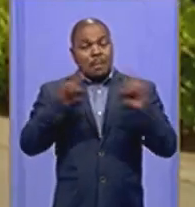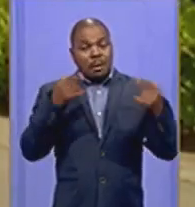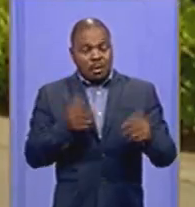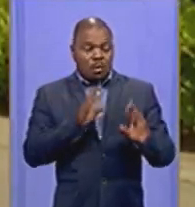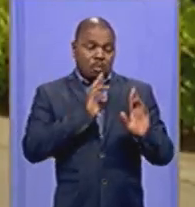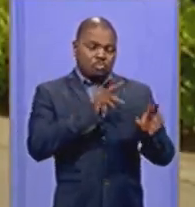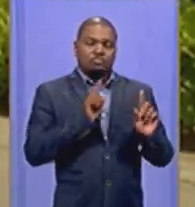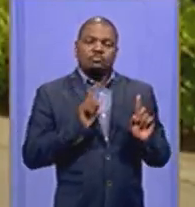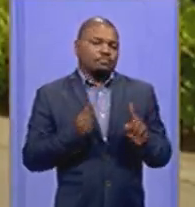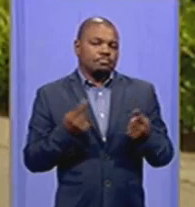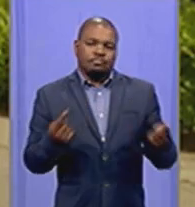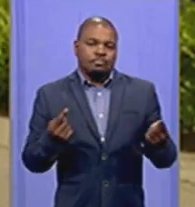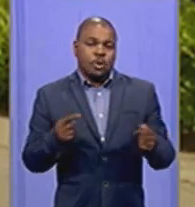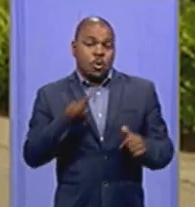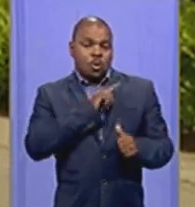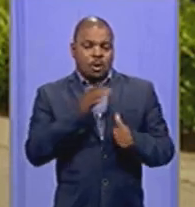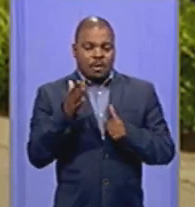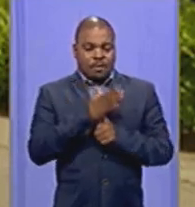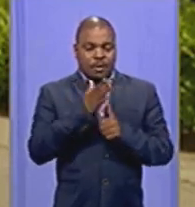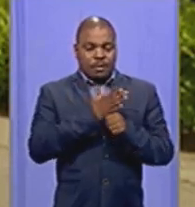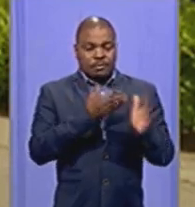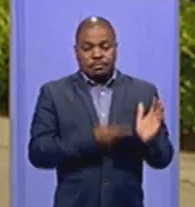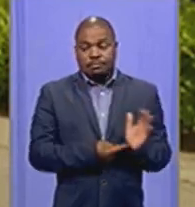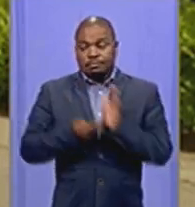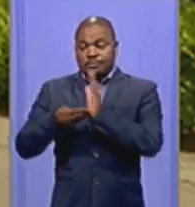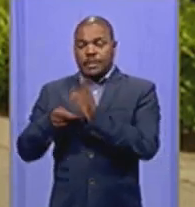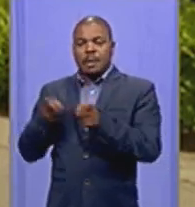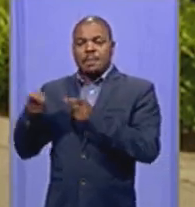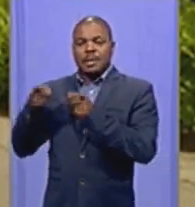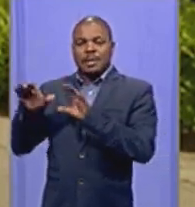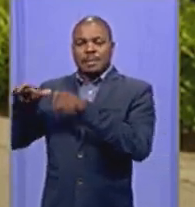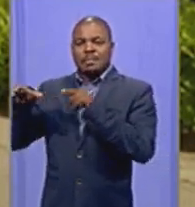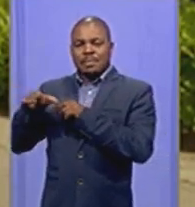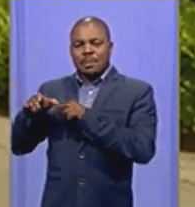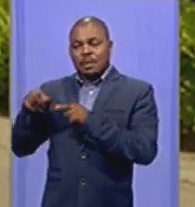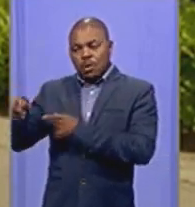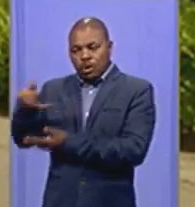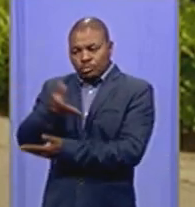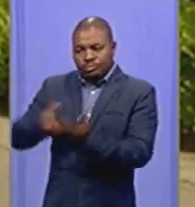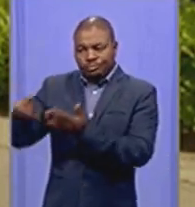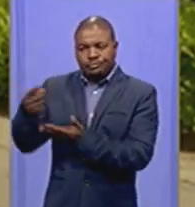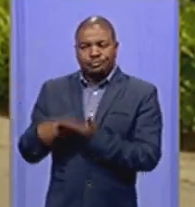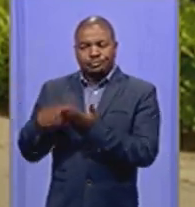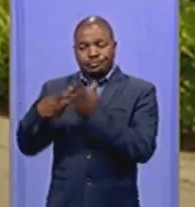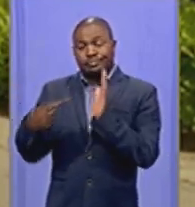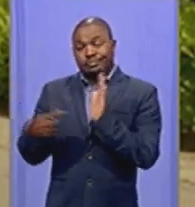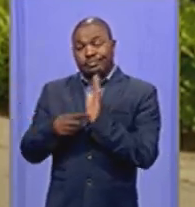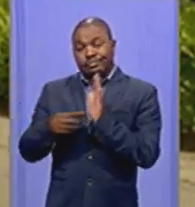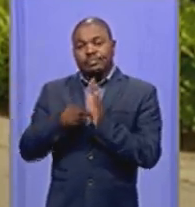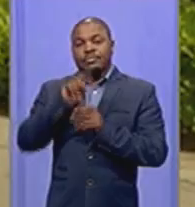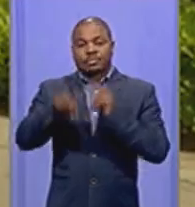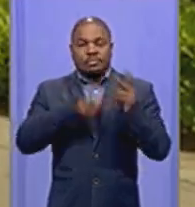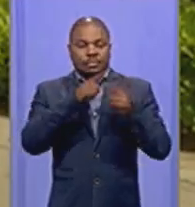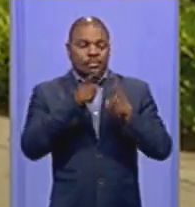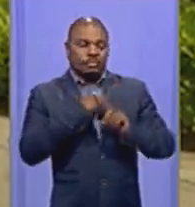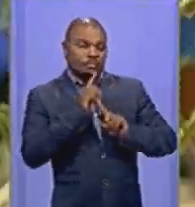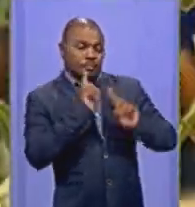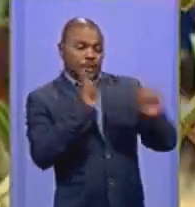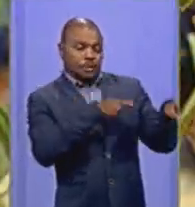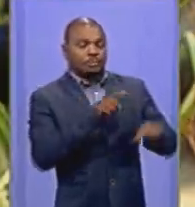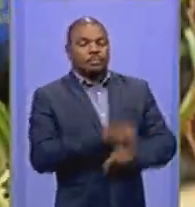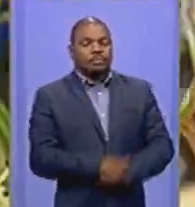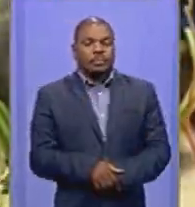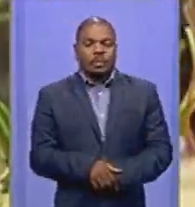araba ka gore di tshwanetse gore di ye to management di be discussed and re tla boa gape go bona.